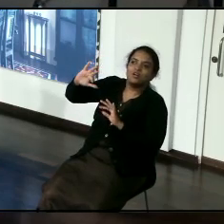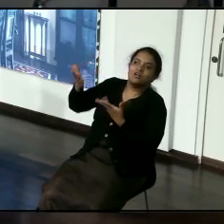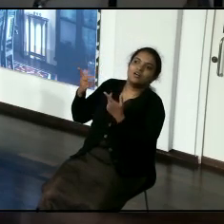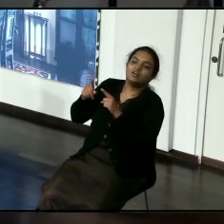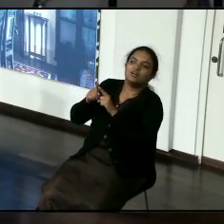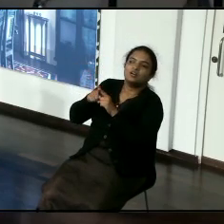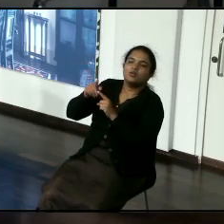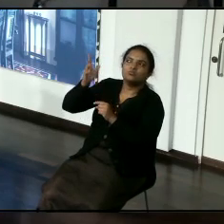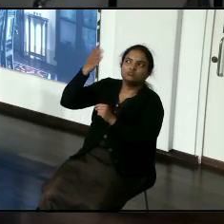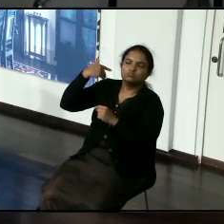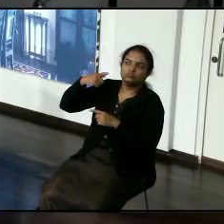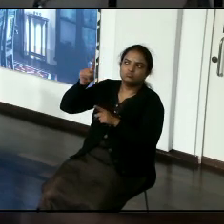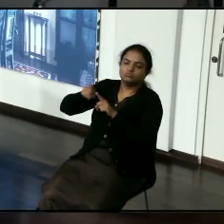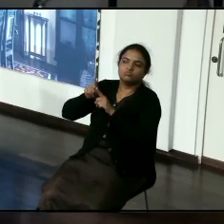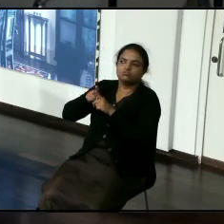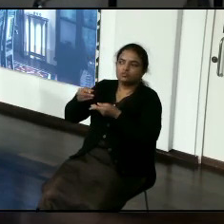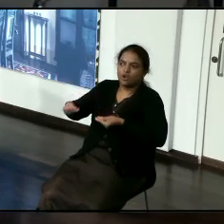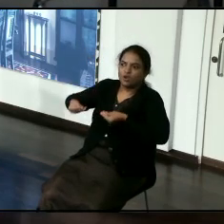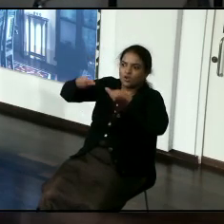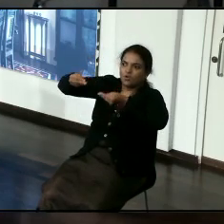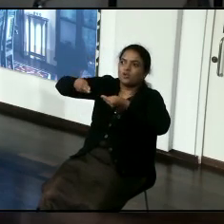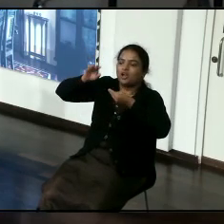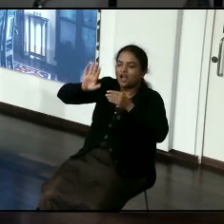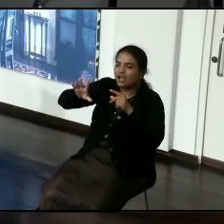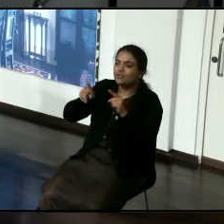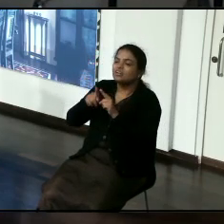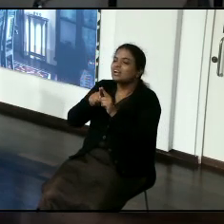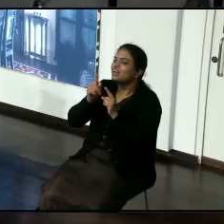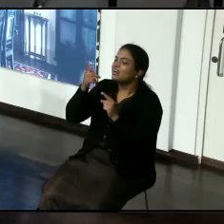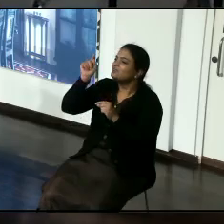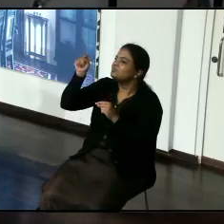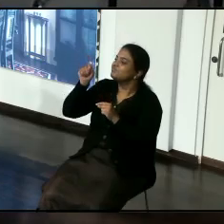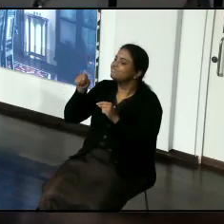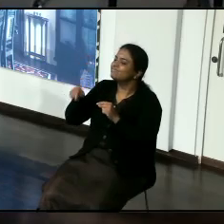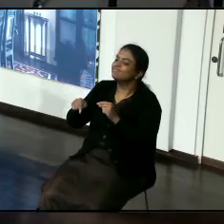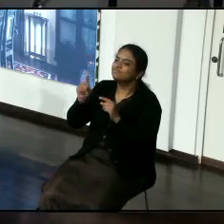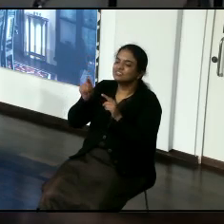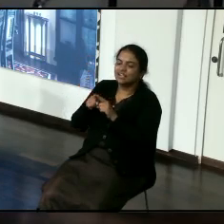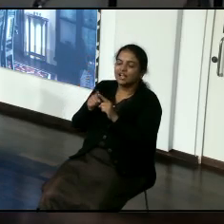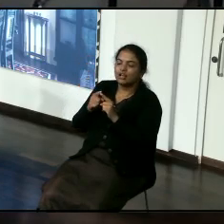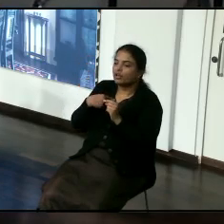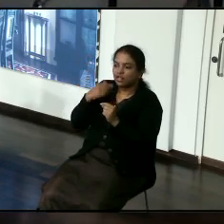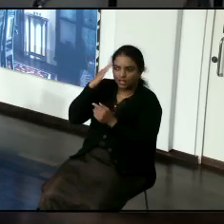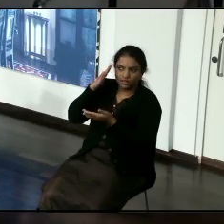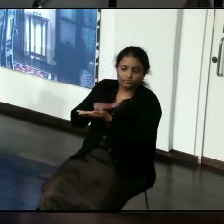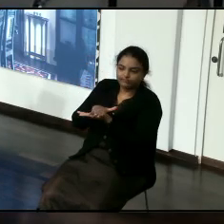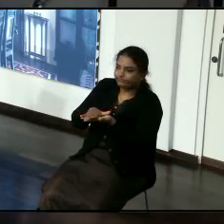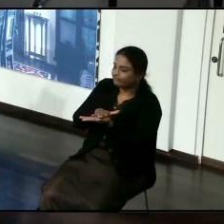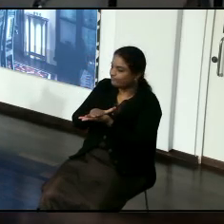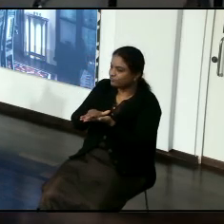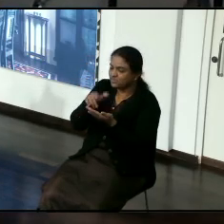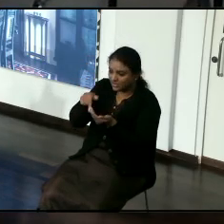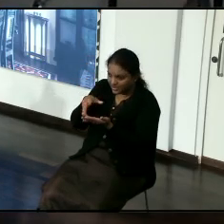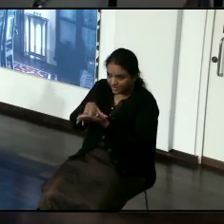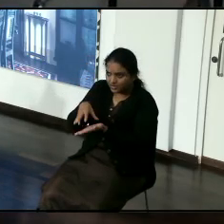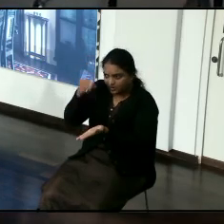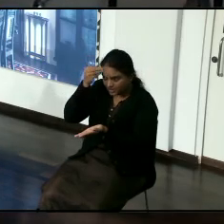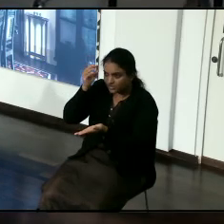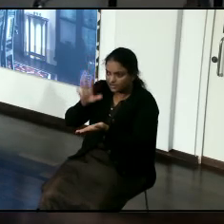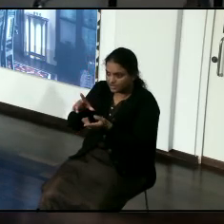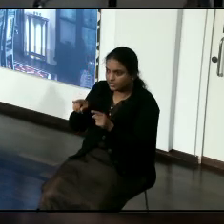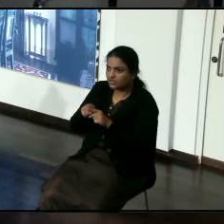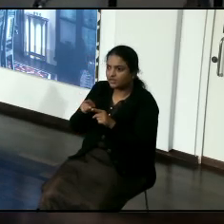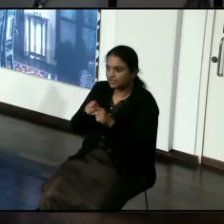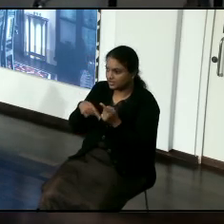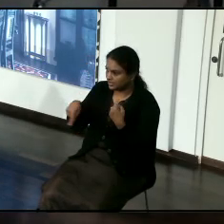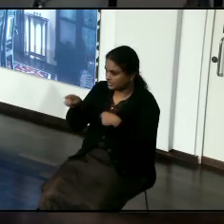award instituted. So he was like a really rounds off the gaps in, whatever we are learning about these homes. Has everyone here been to